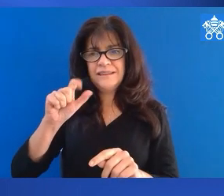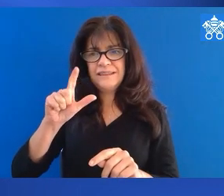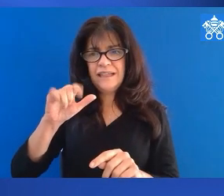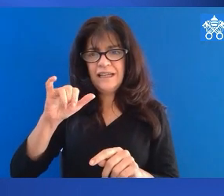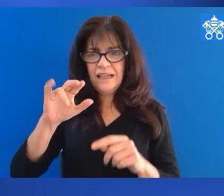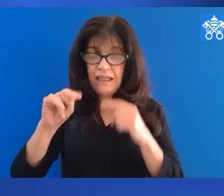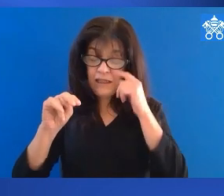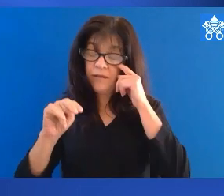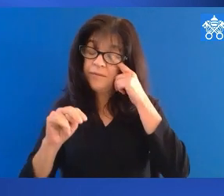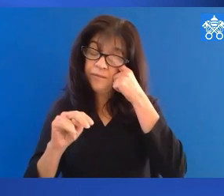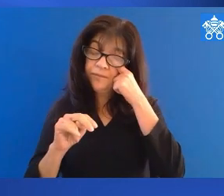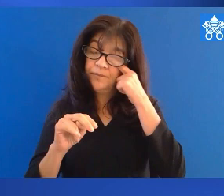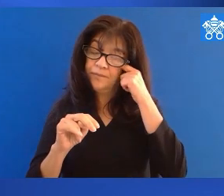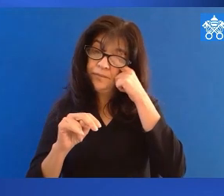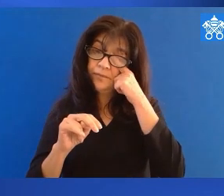by Stalin.